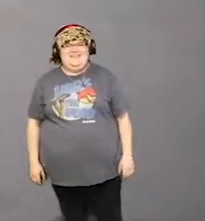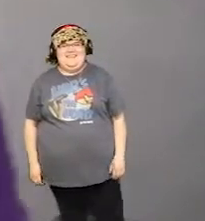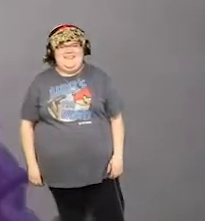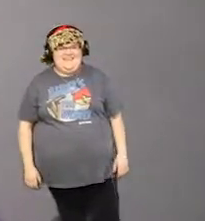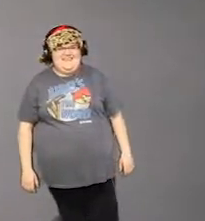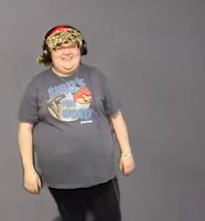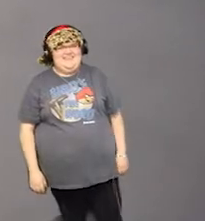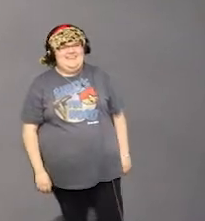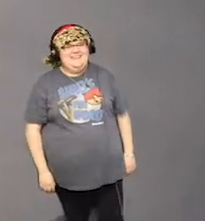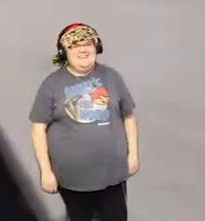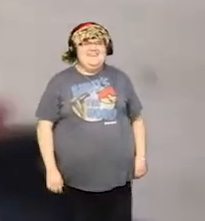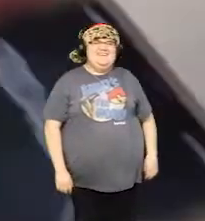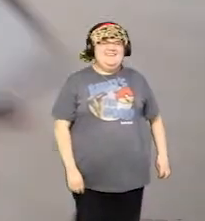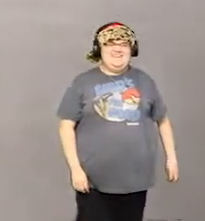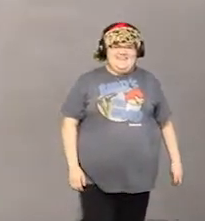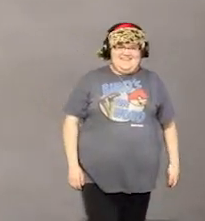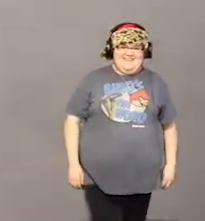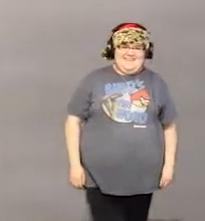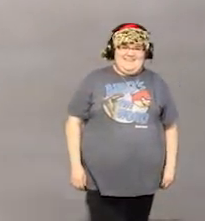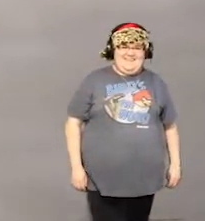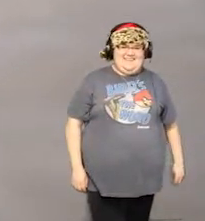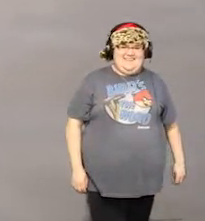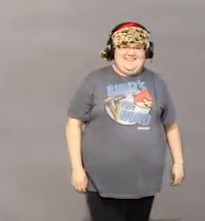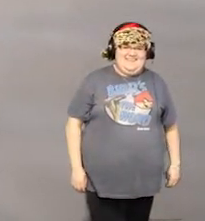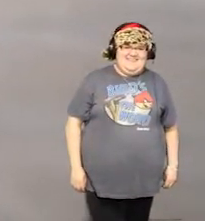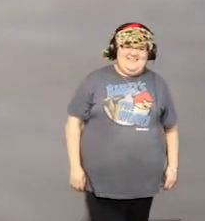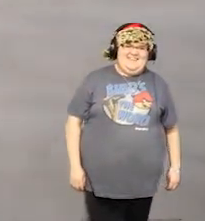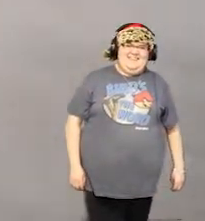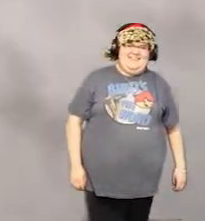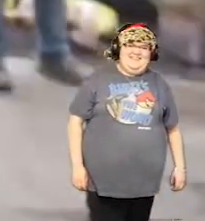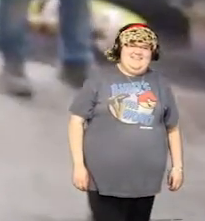Sometimes it's okay to lose. Yo, what time is on right now?